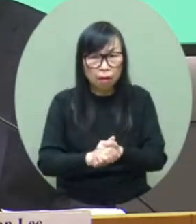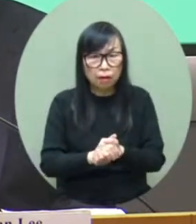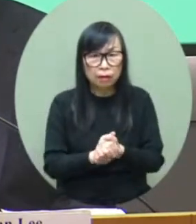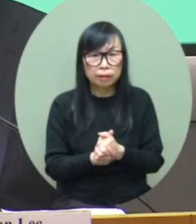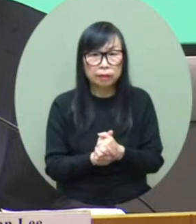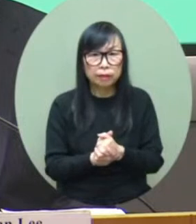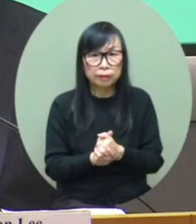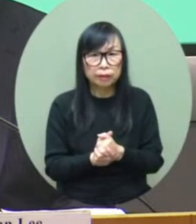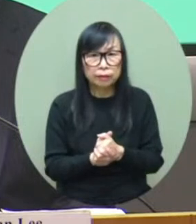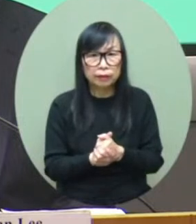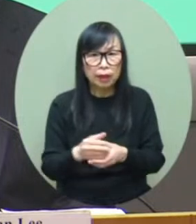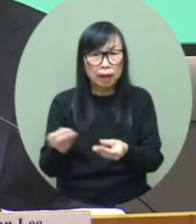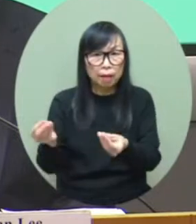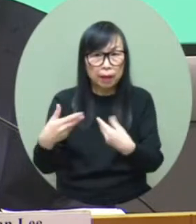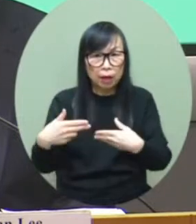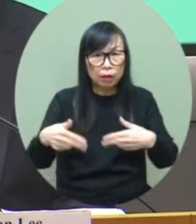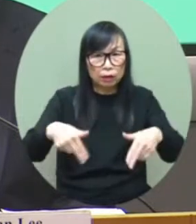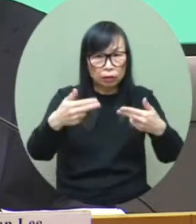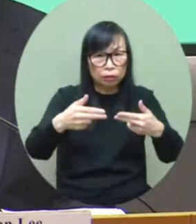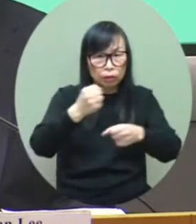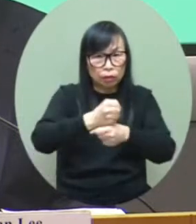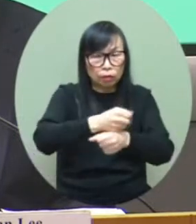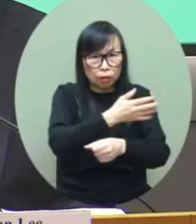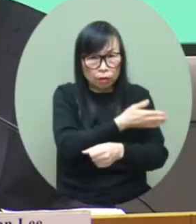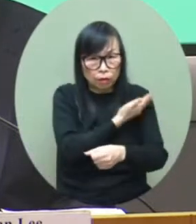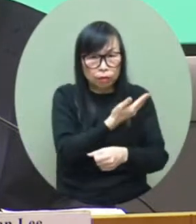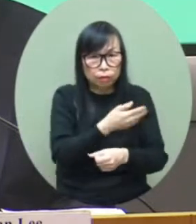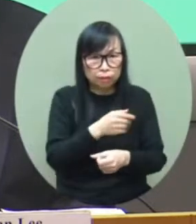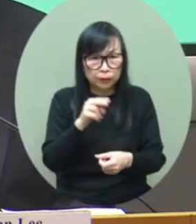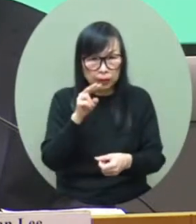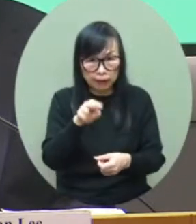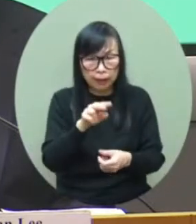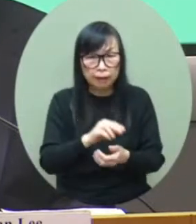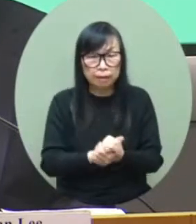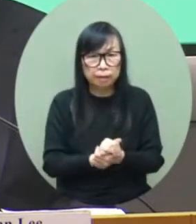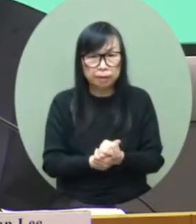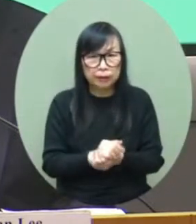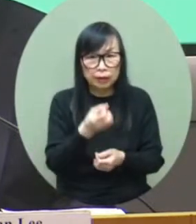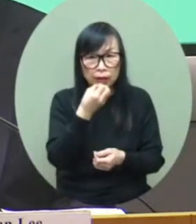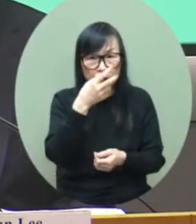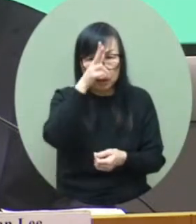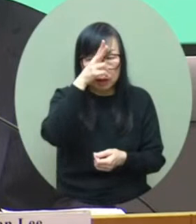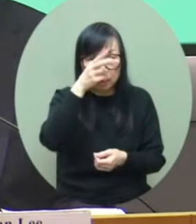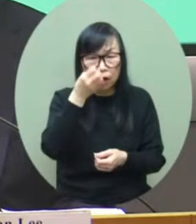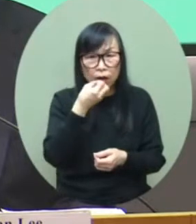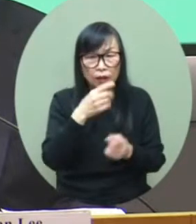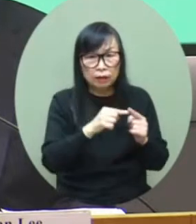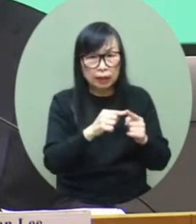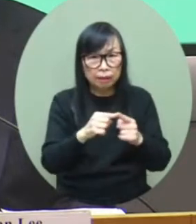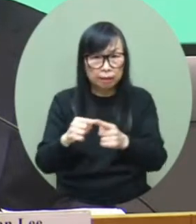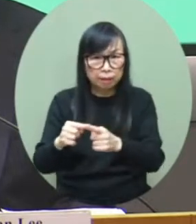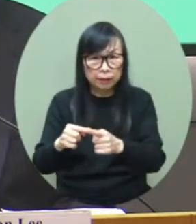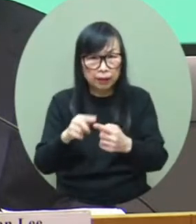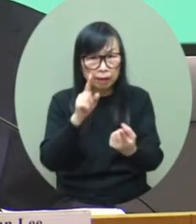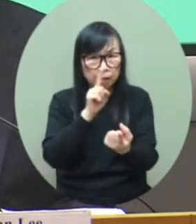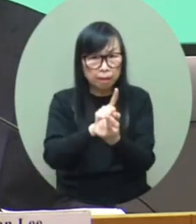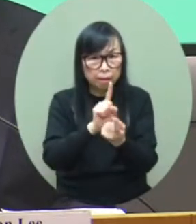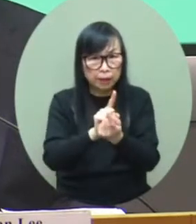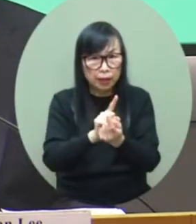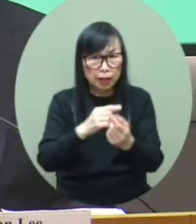travel, and then they have to go through a special lane, and they have to make declaration of their